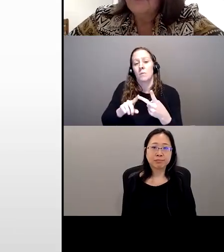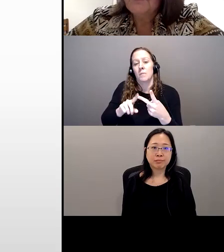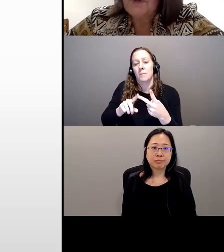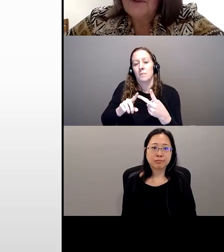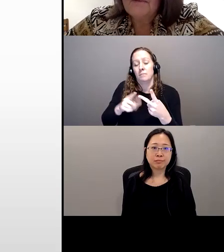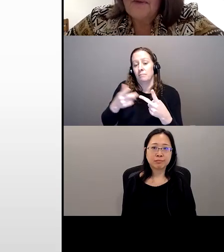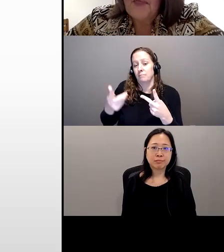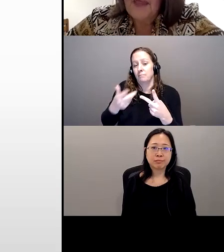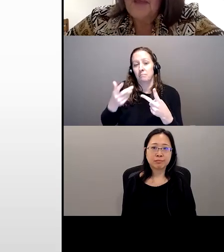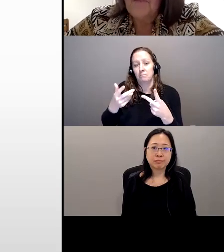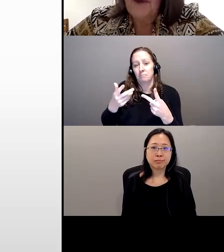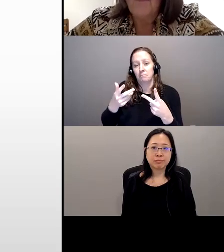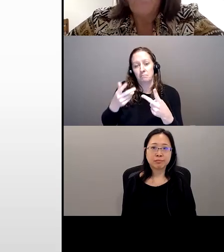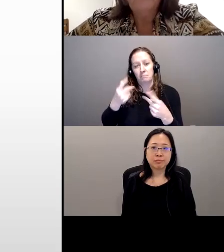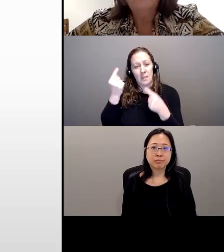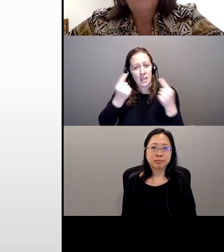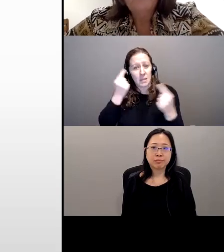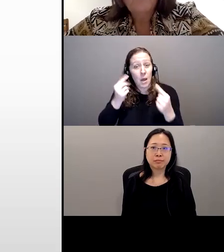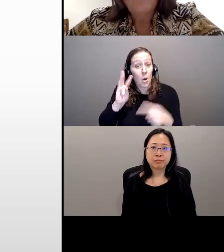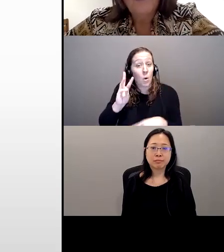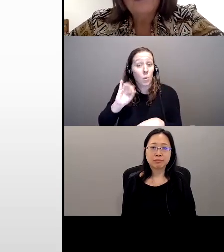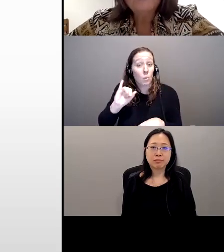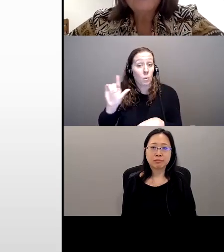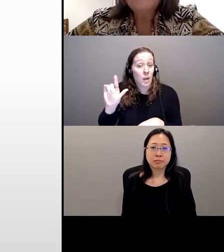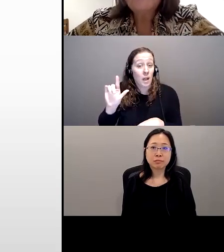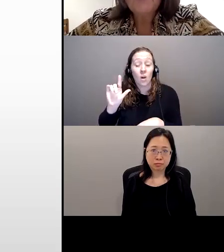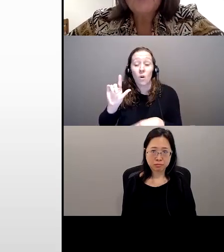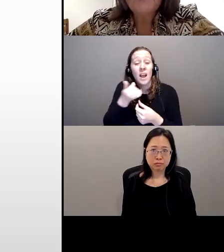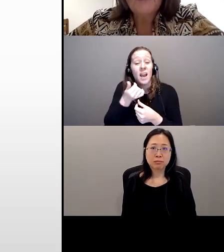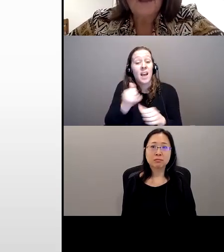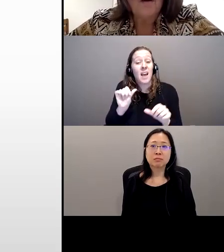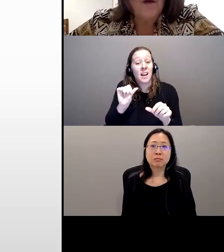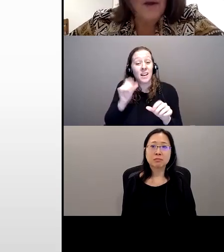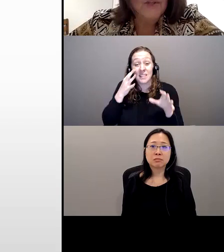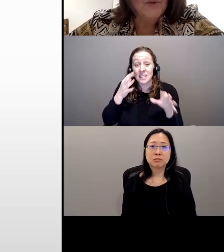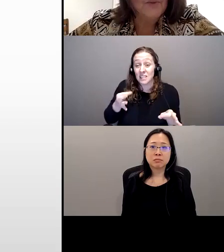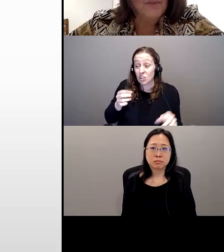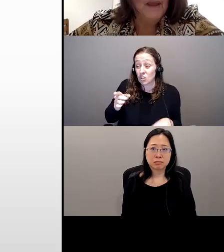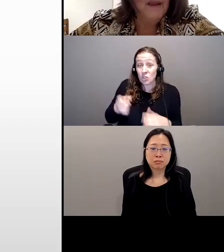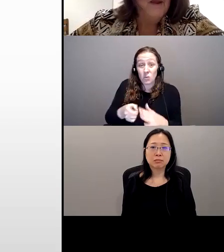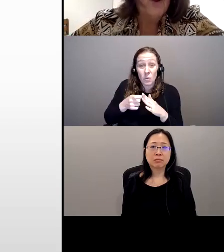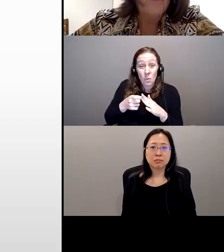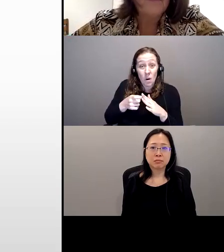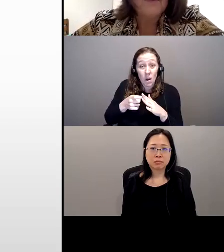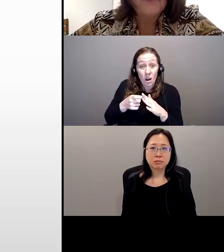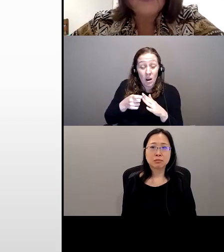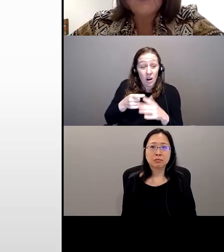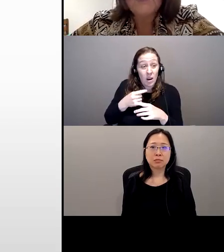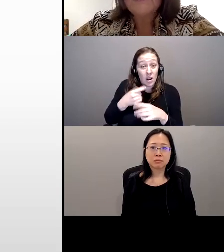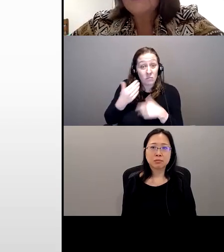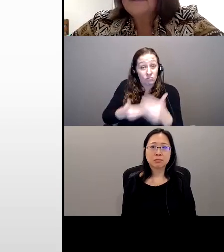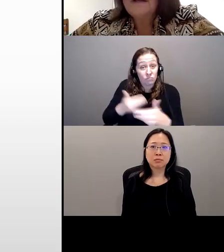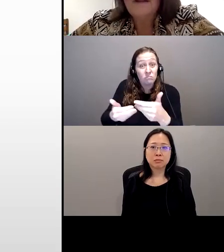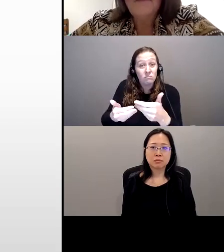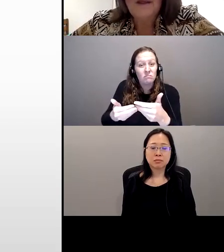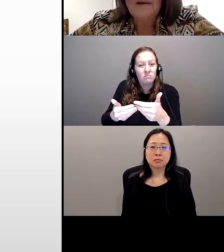need to start thinking about a will, or any transitions that they are going to be going through, such